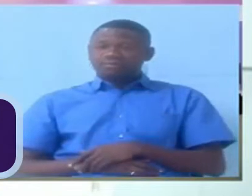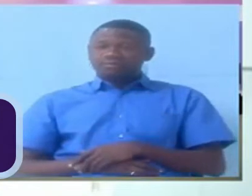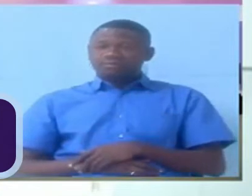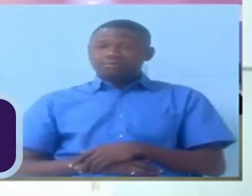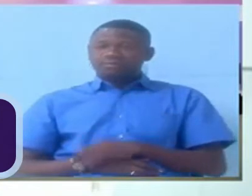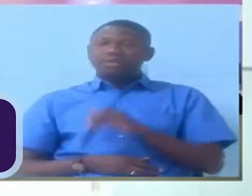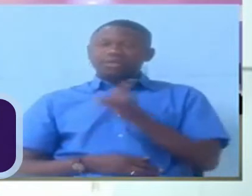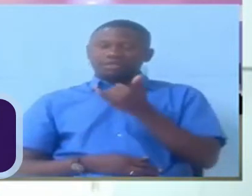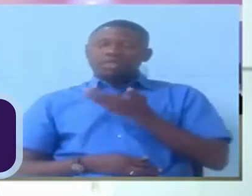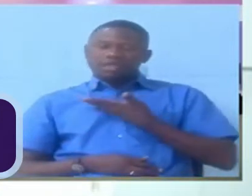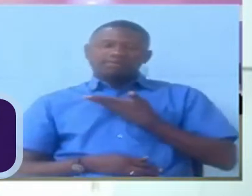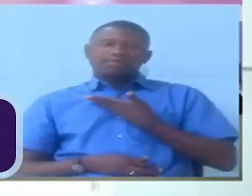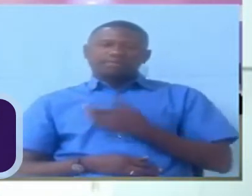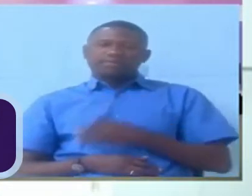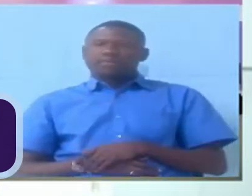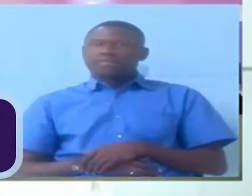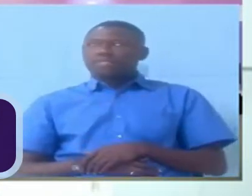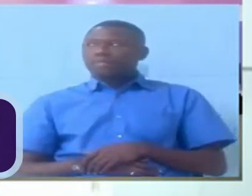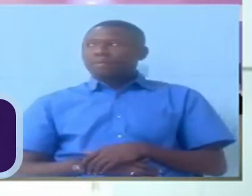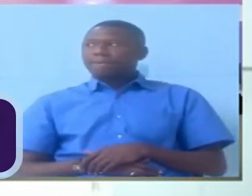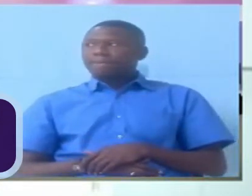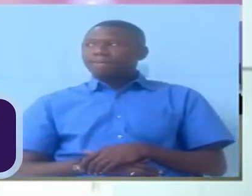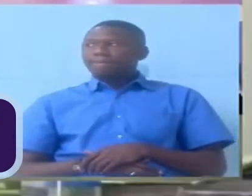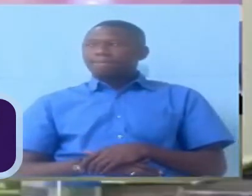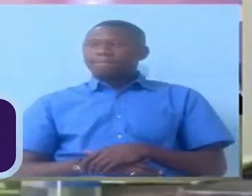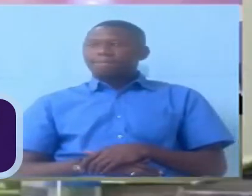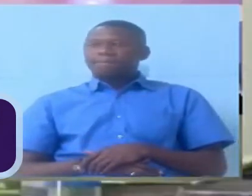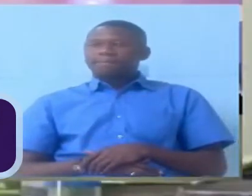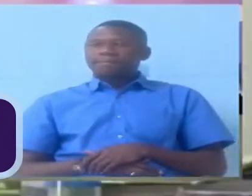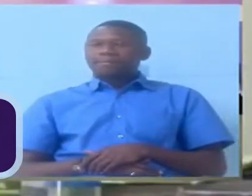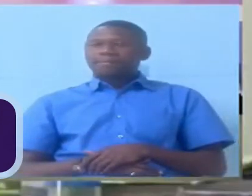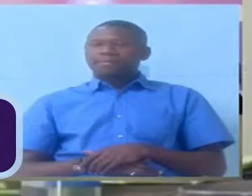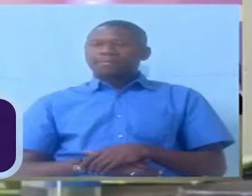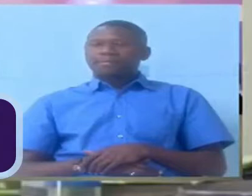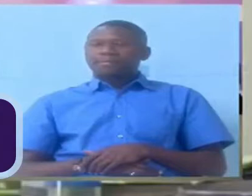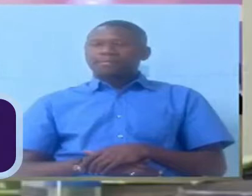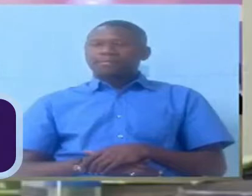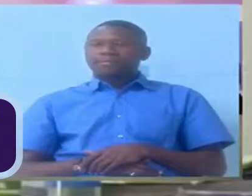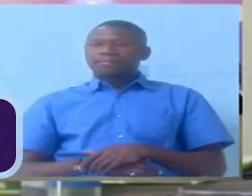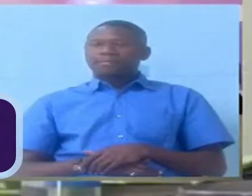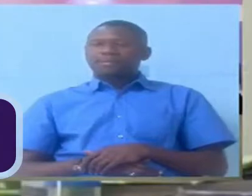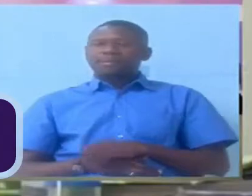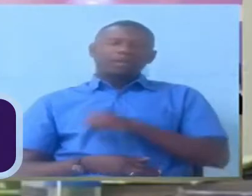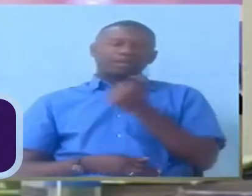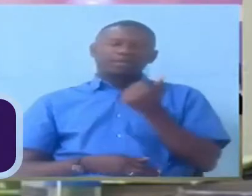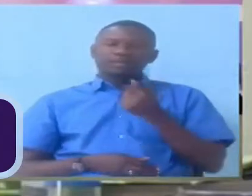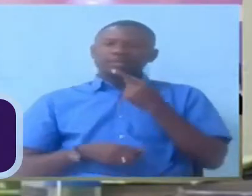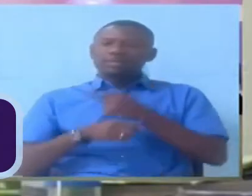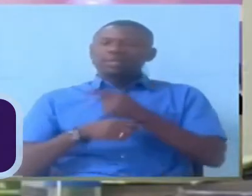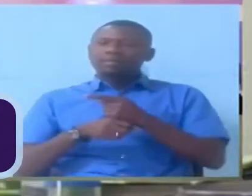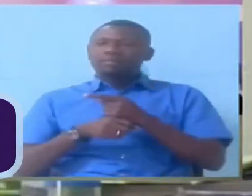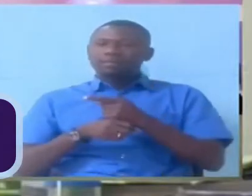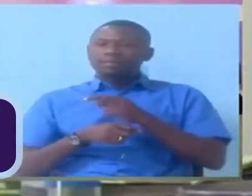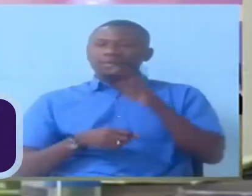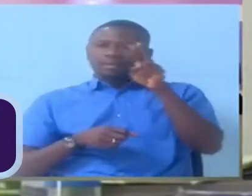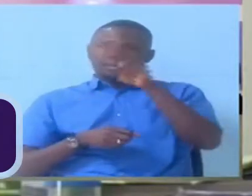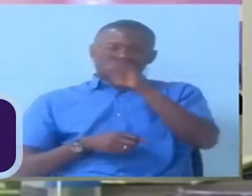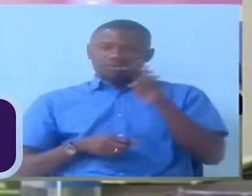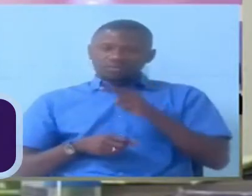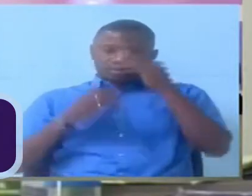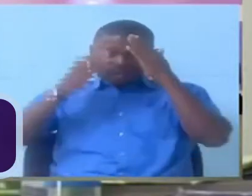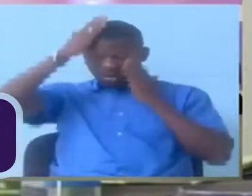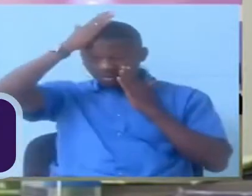understand that? Yo fahamle. Yes. Ah. Could you explain what that means? Afumole woko don moneti. Since you understand it. Kadugo